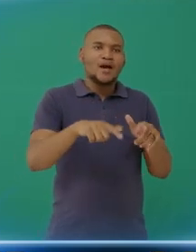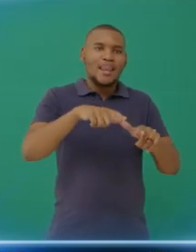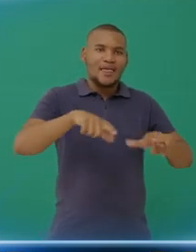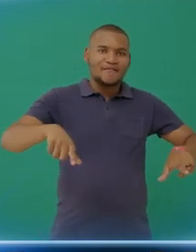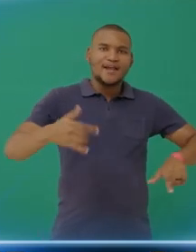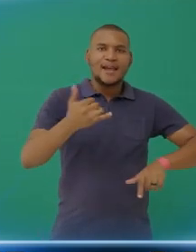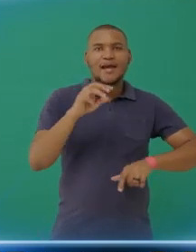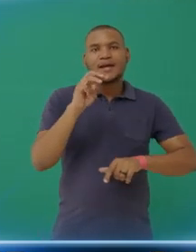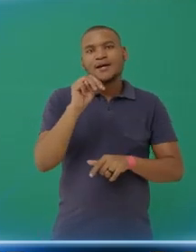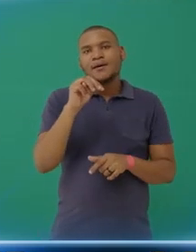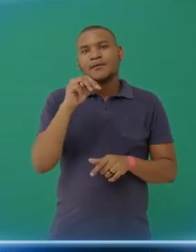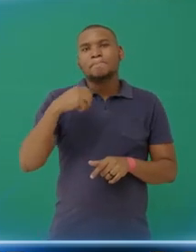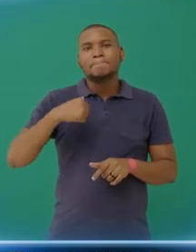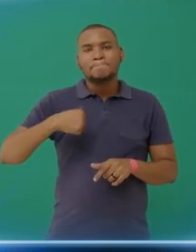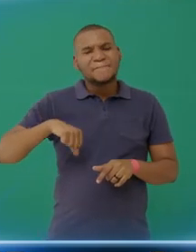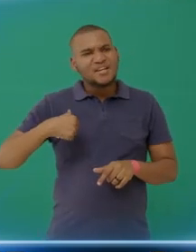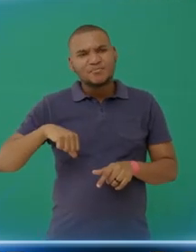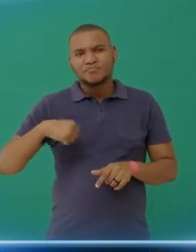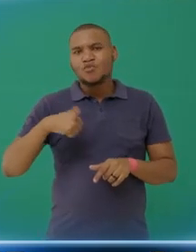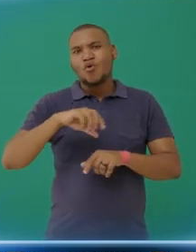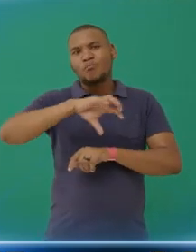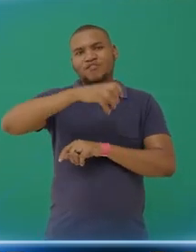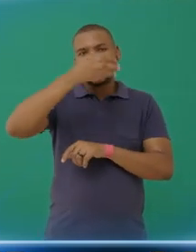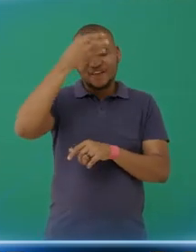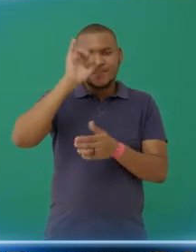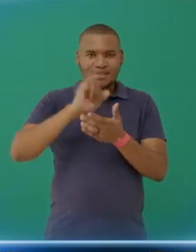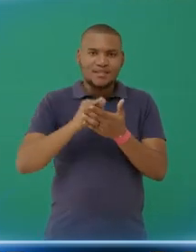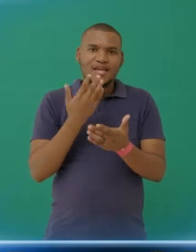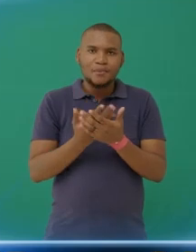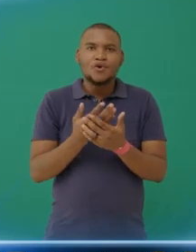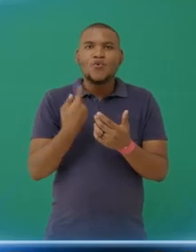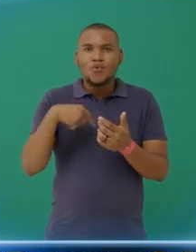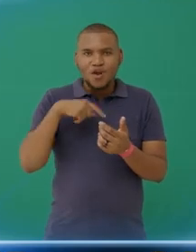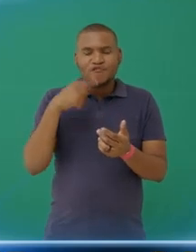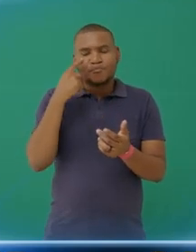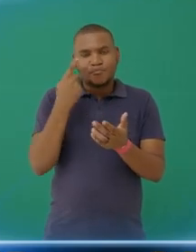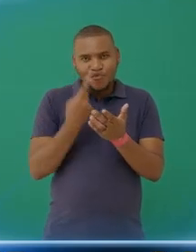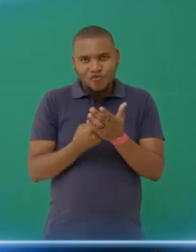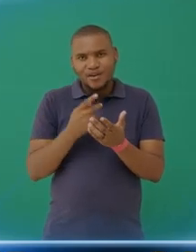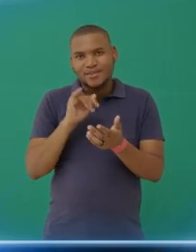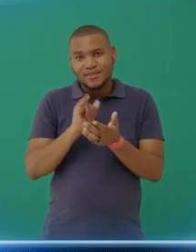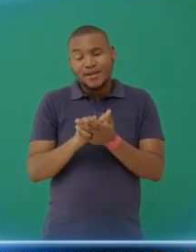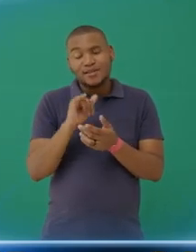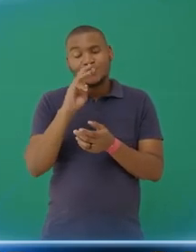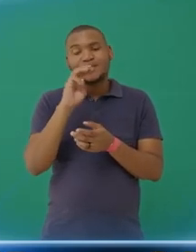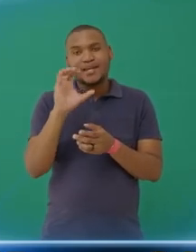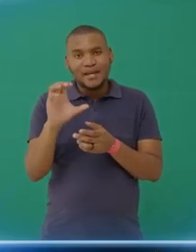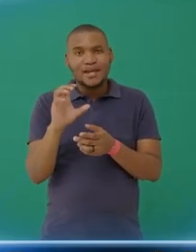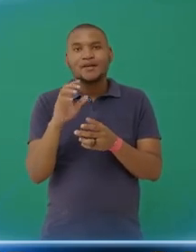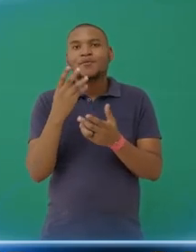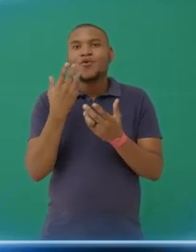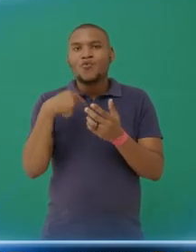a metropolitan city or a provincial government that's capable. We have proven that the Western Cape on every metric, we outperform